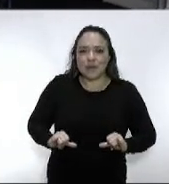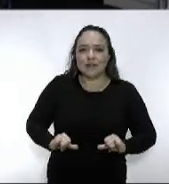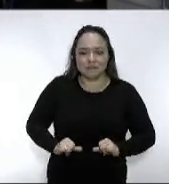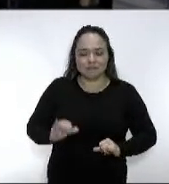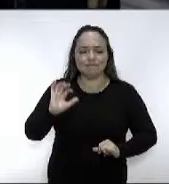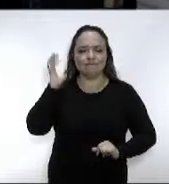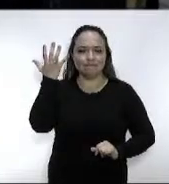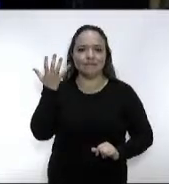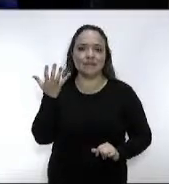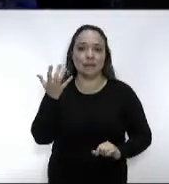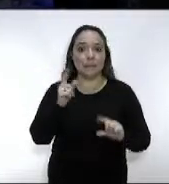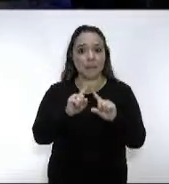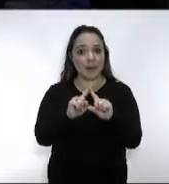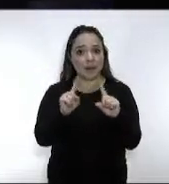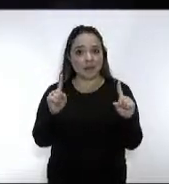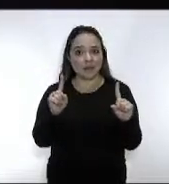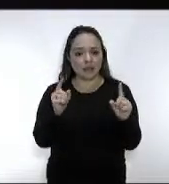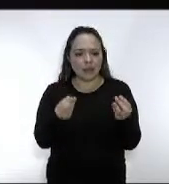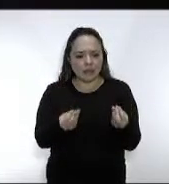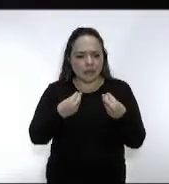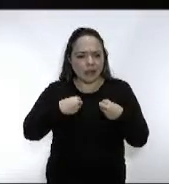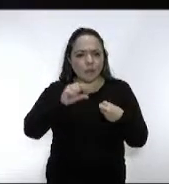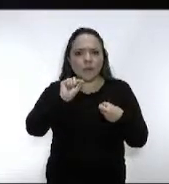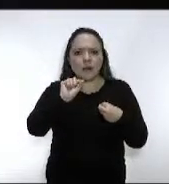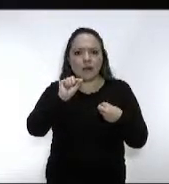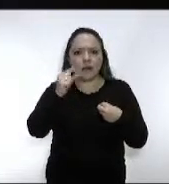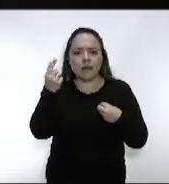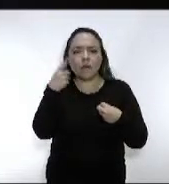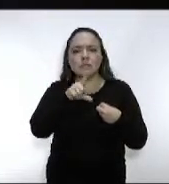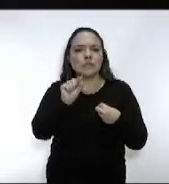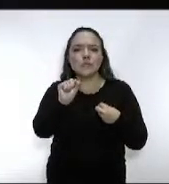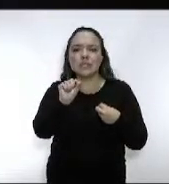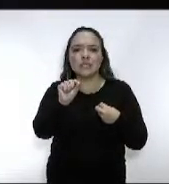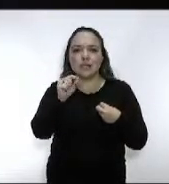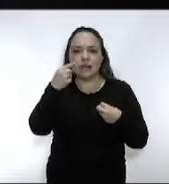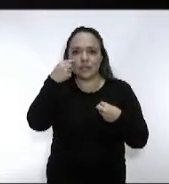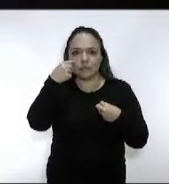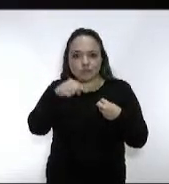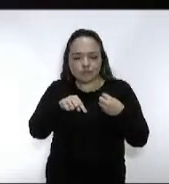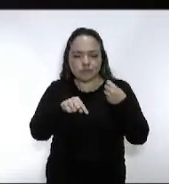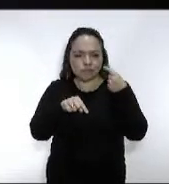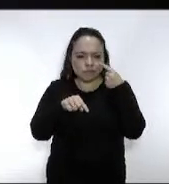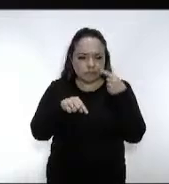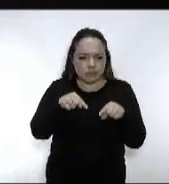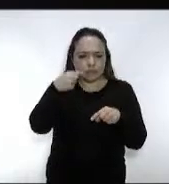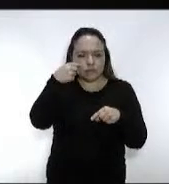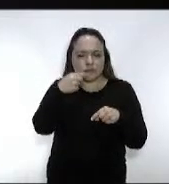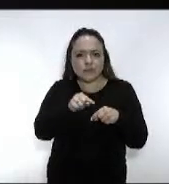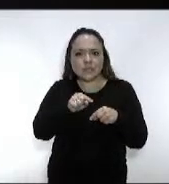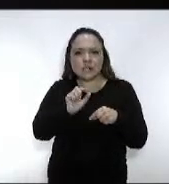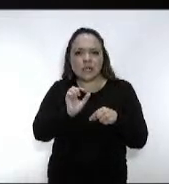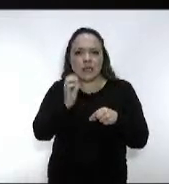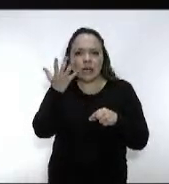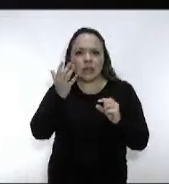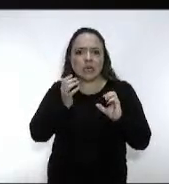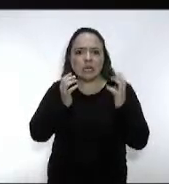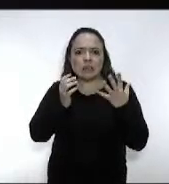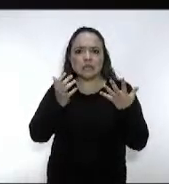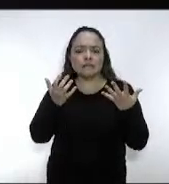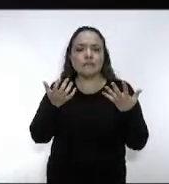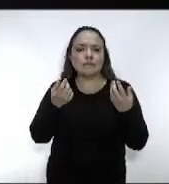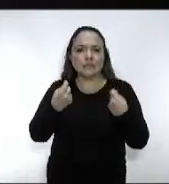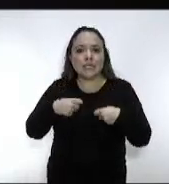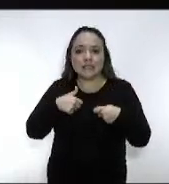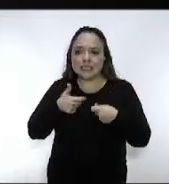us, but at the same time, it has also allowed us to discover how much each one of us